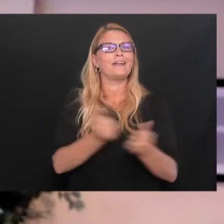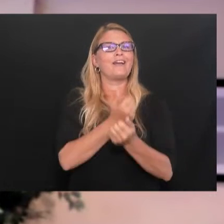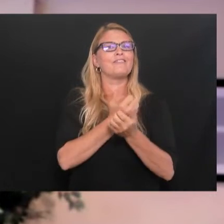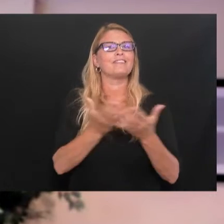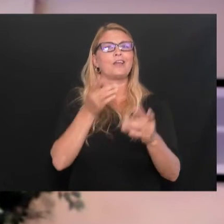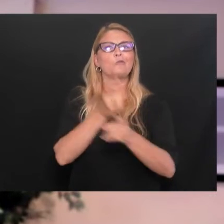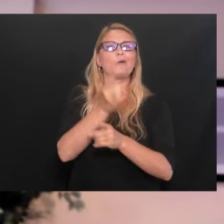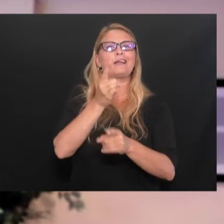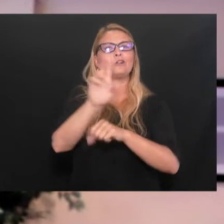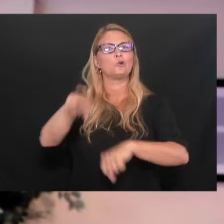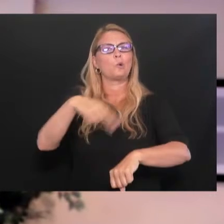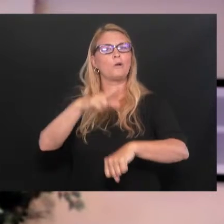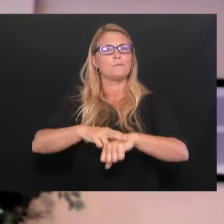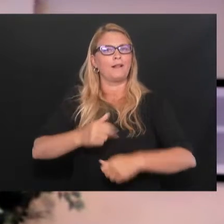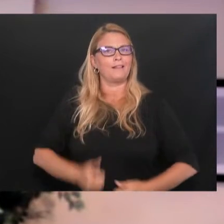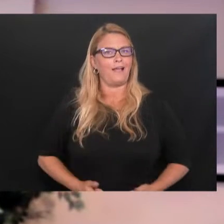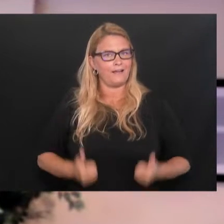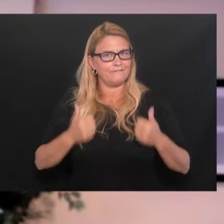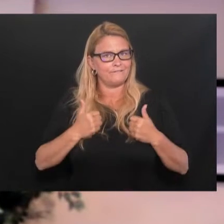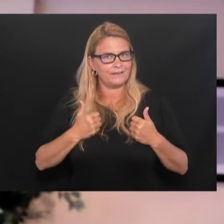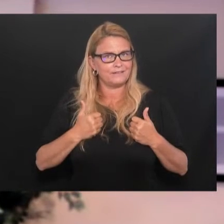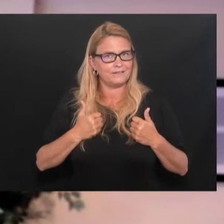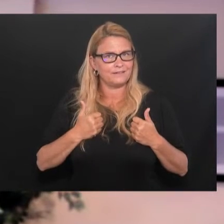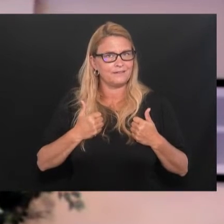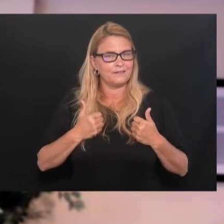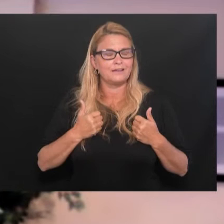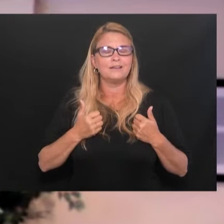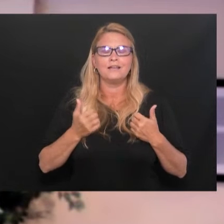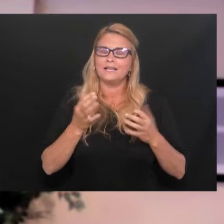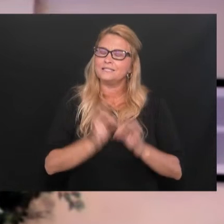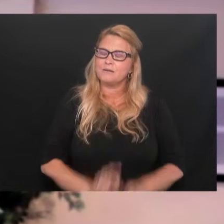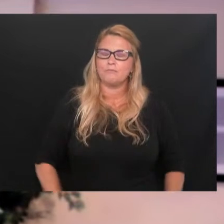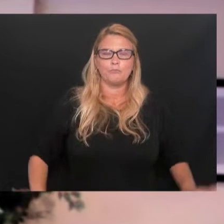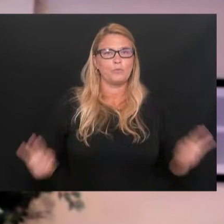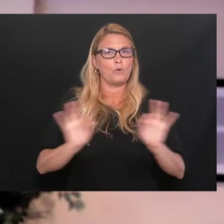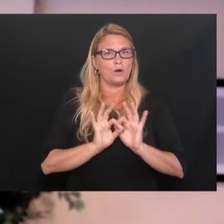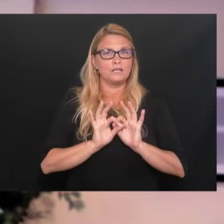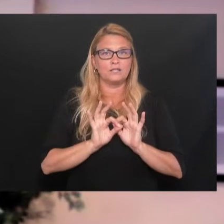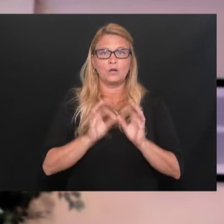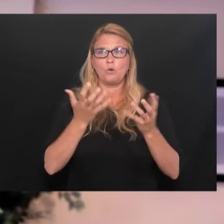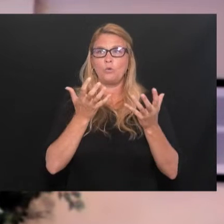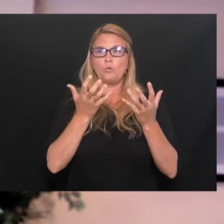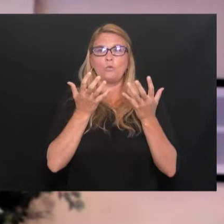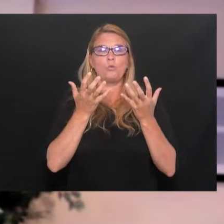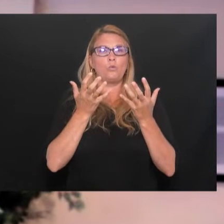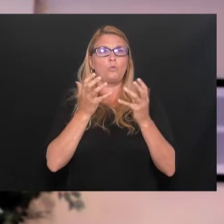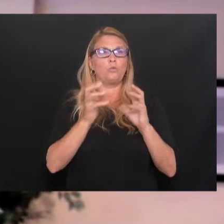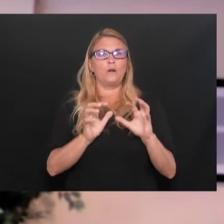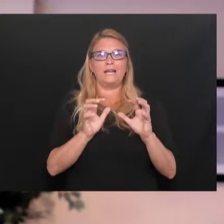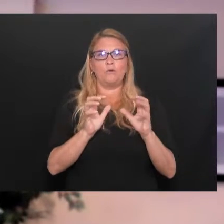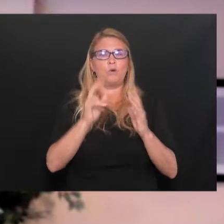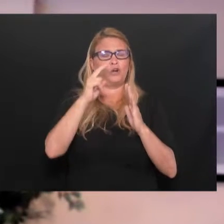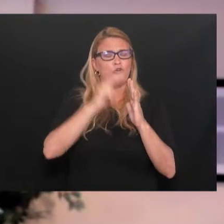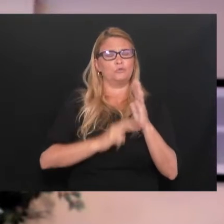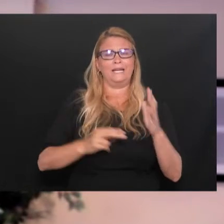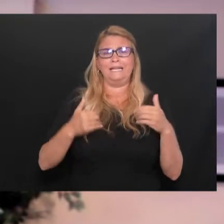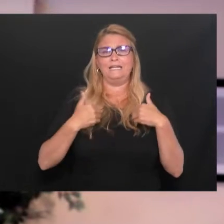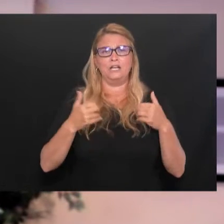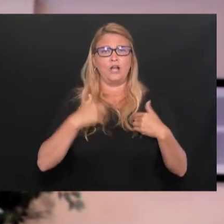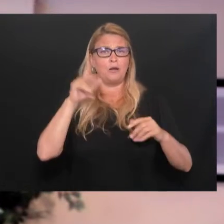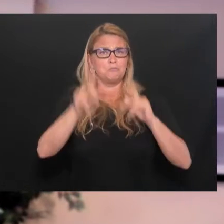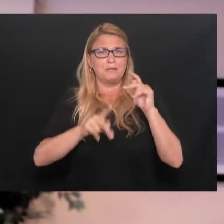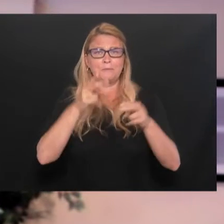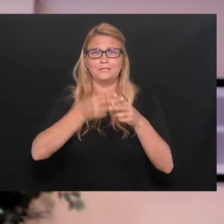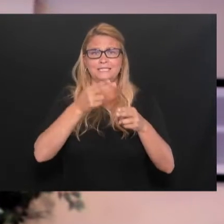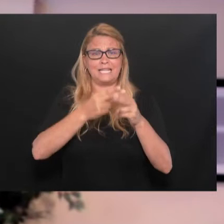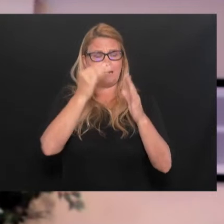regular life. And this is so important for us because we don't want to read more young people's names off the list the governor starts